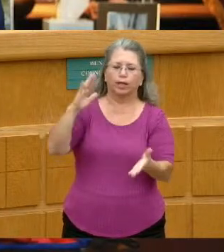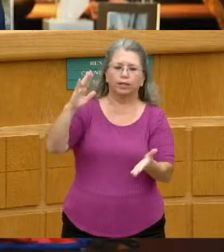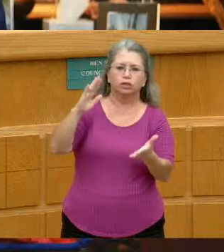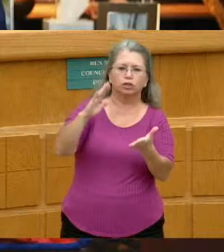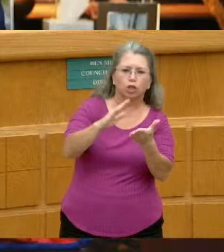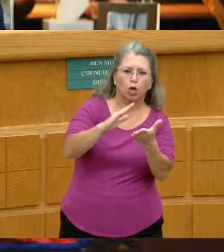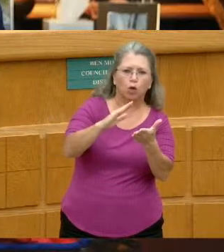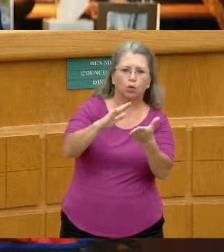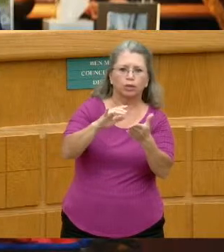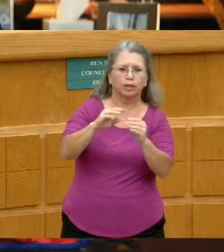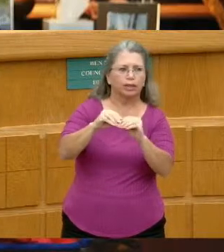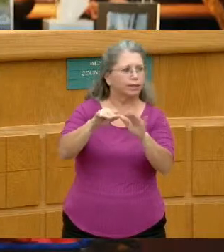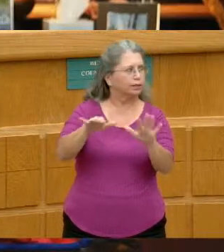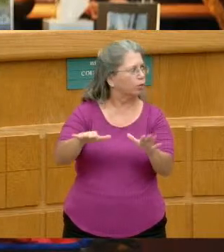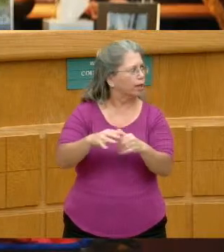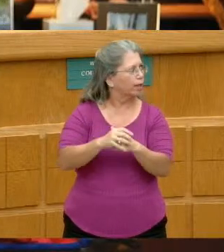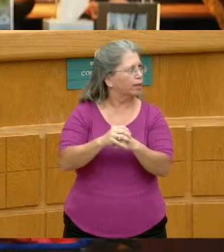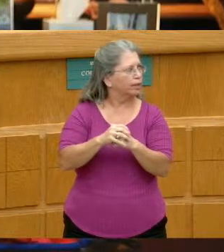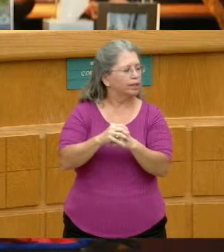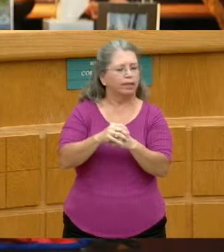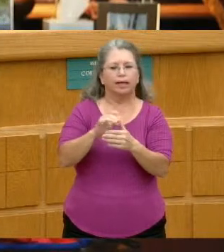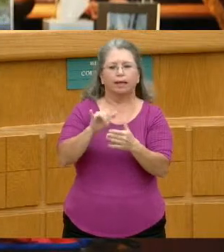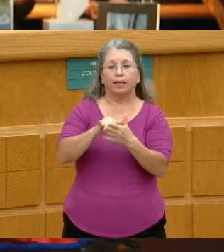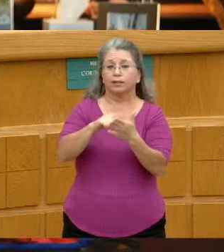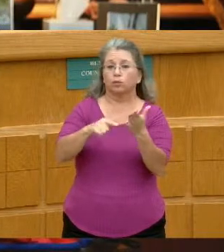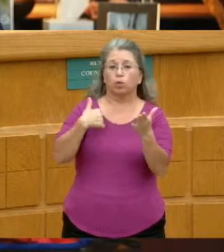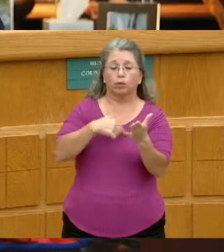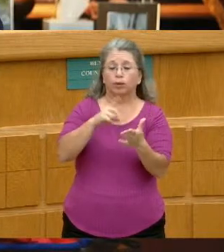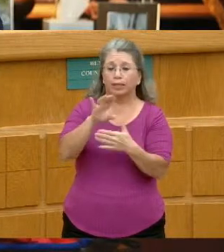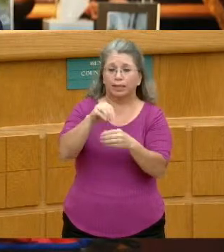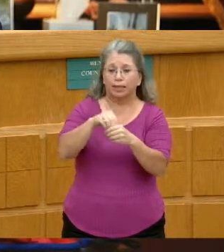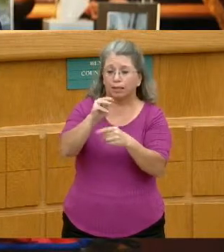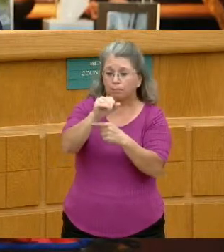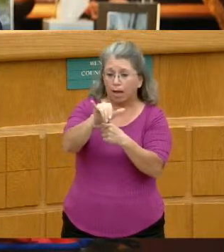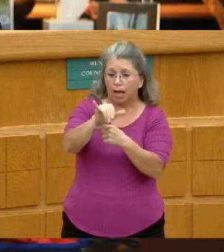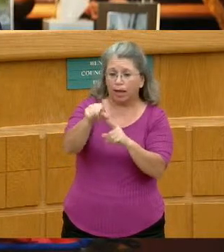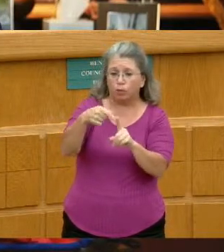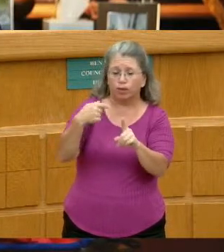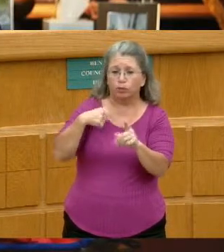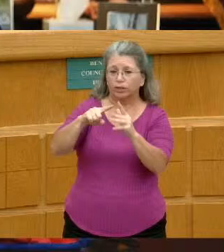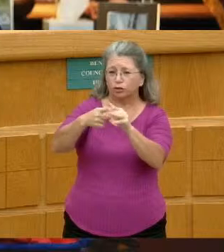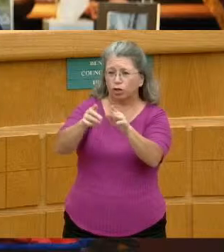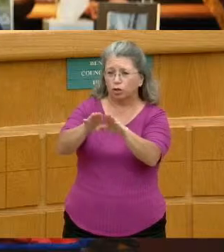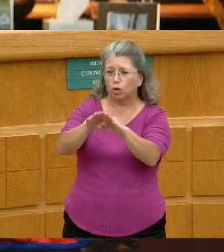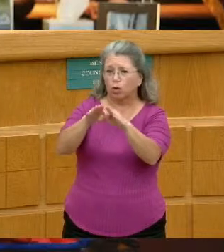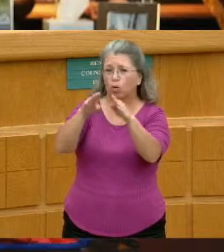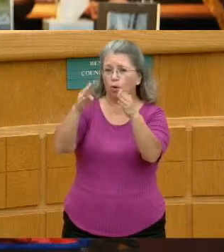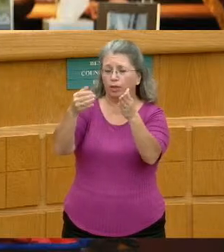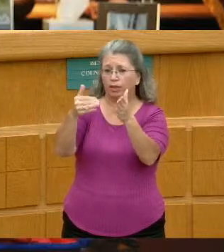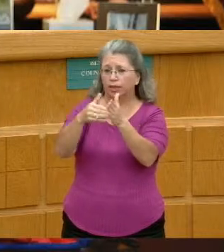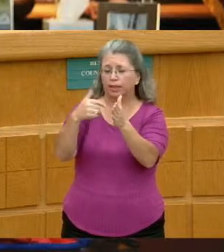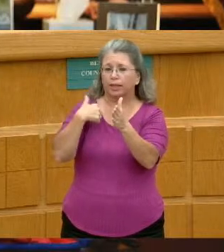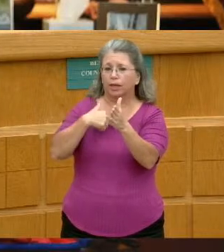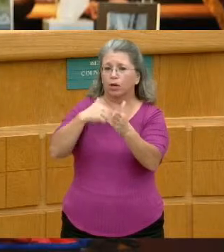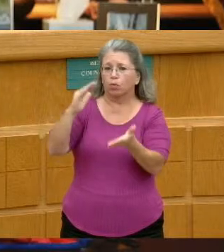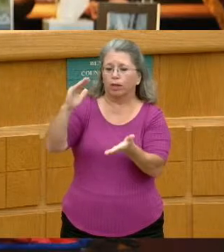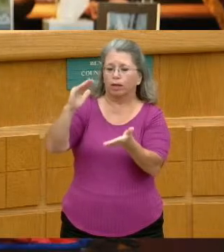in May when we opened back up, as we also lowered the positivity rate to